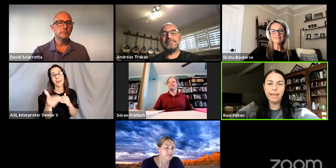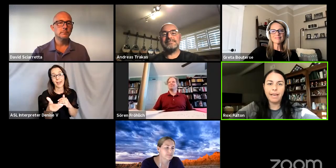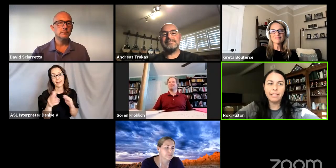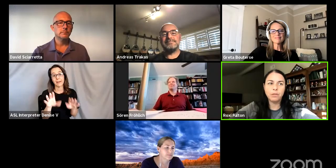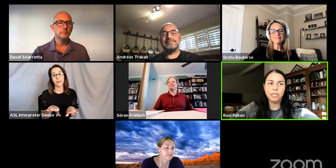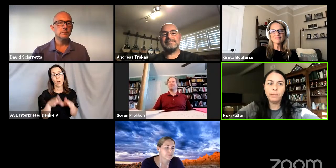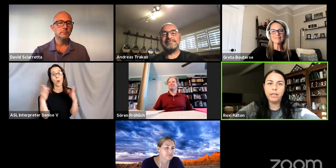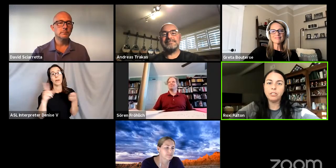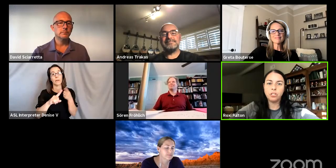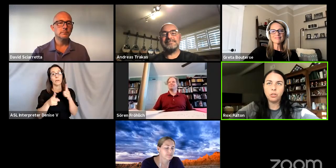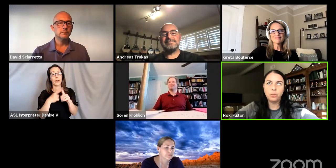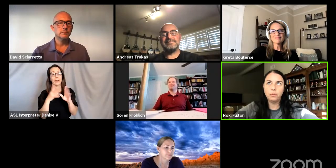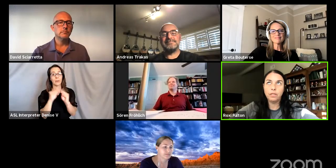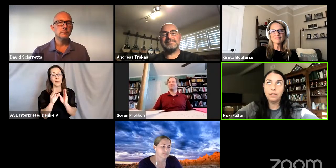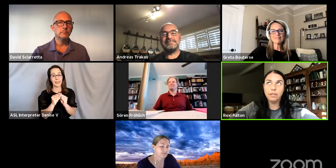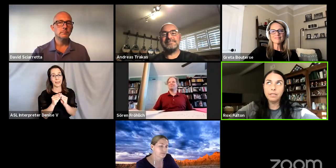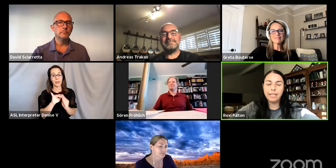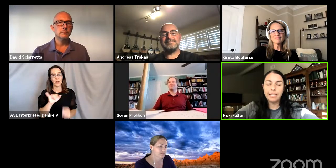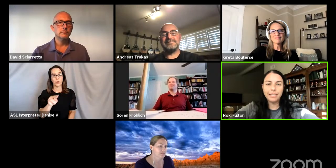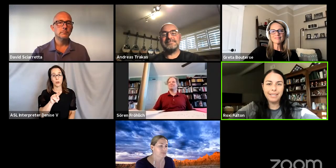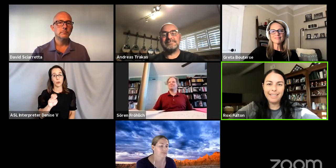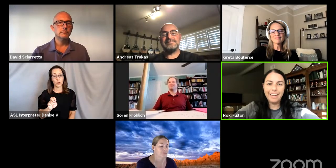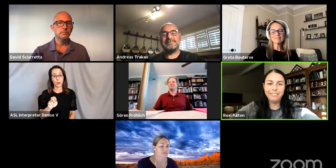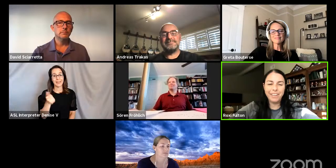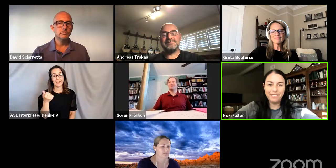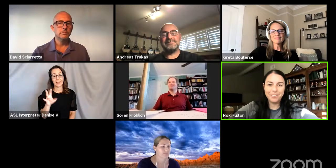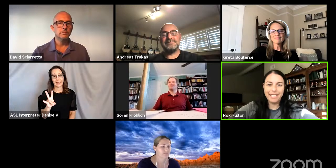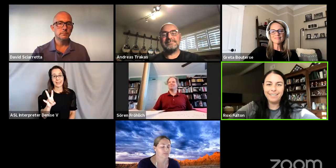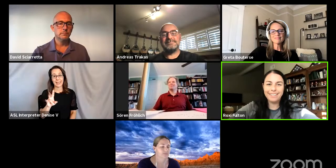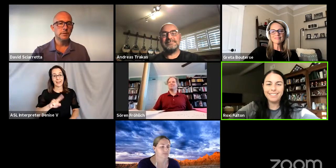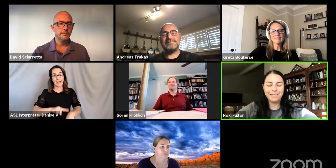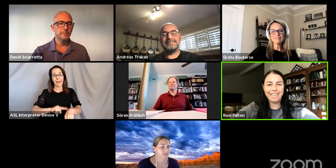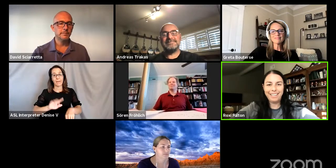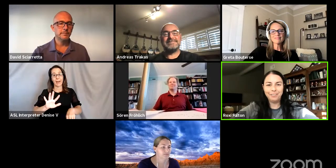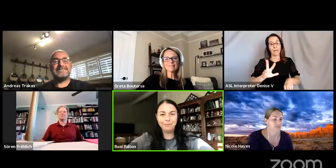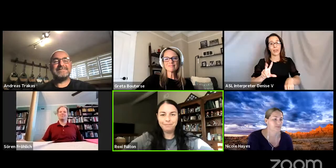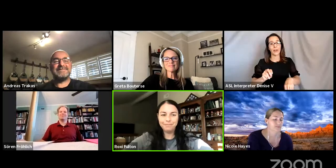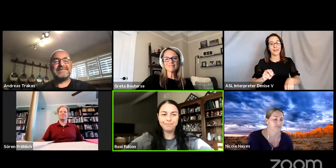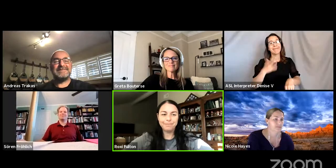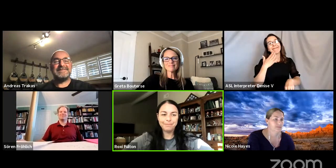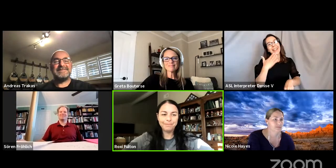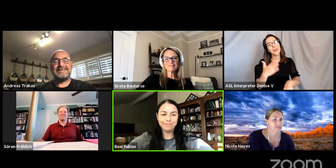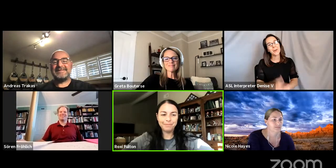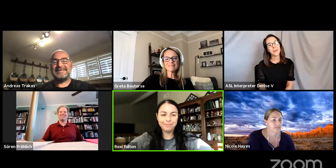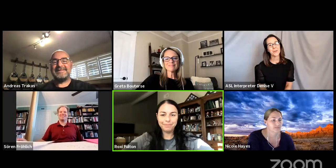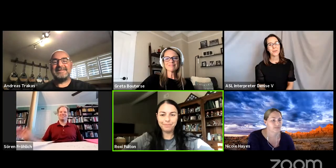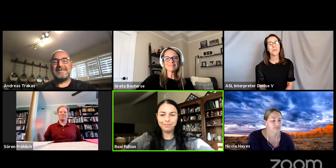meeting, and that is going to be on June 17th at 5:30. Thank you.